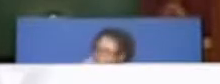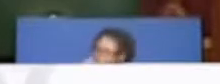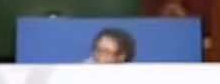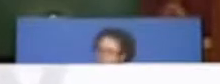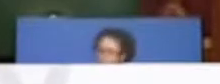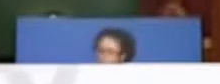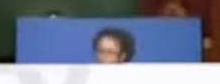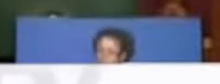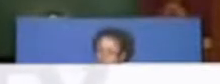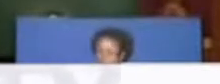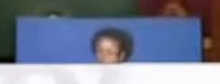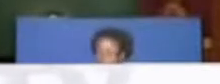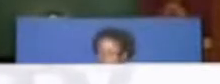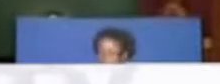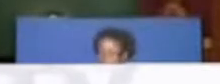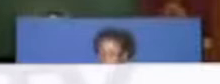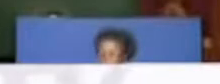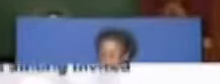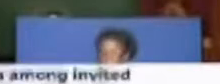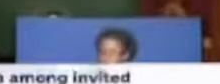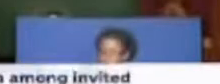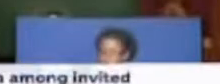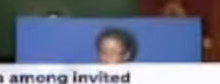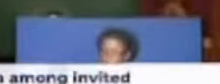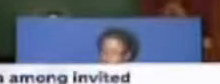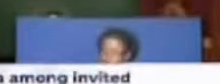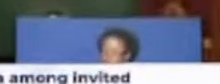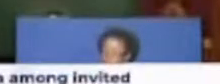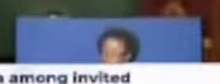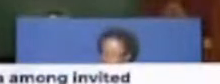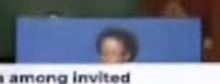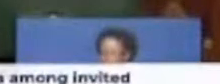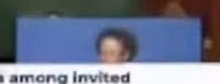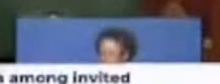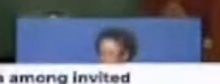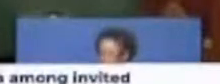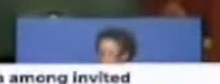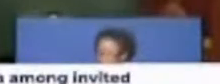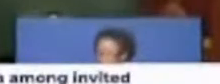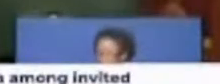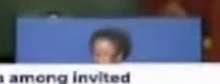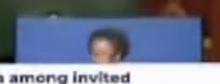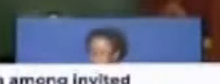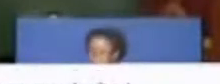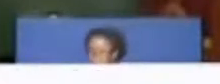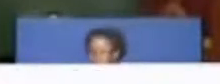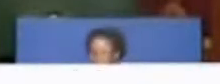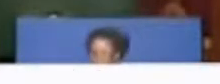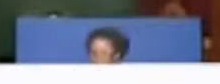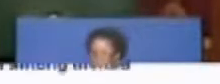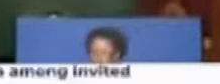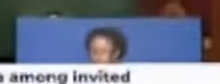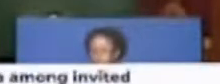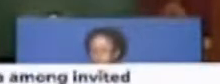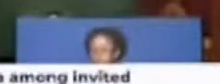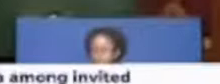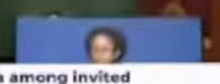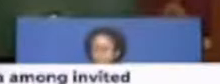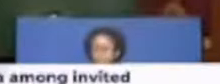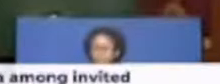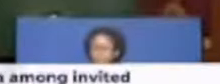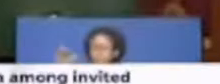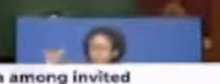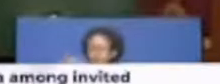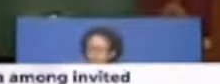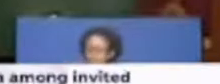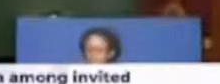This variant may explain infection rate spikes that we are witnessing across the globe. I did pledge